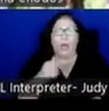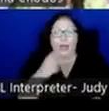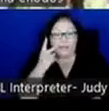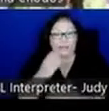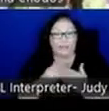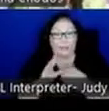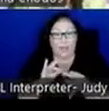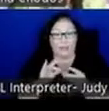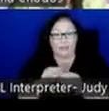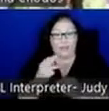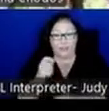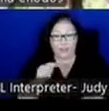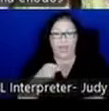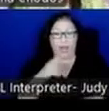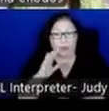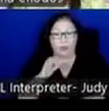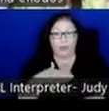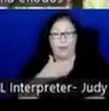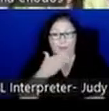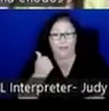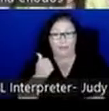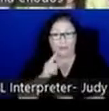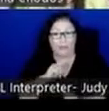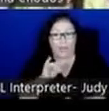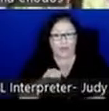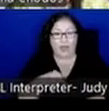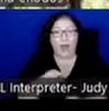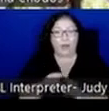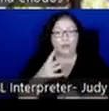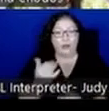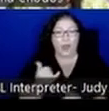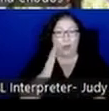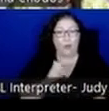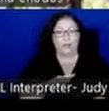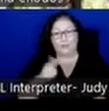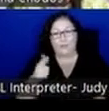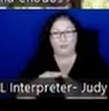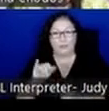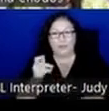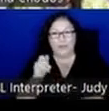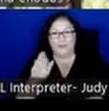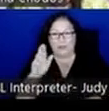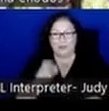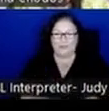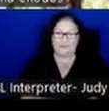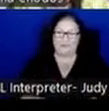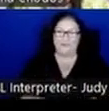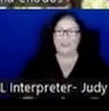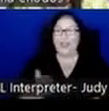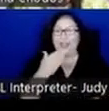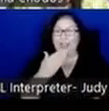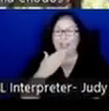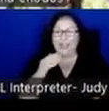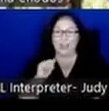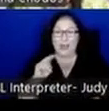best to respond to those. And I would also like to pass it now on to Jennifer. Thanks so much, Anna. That's some really helpful